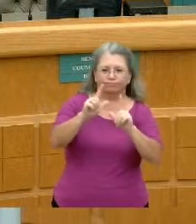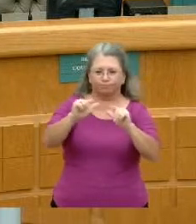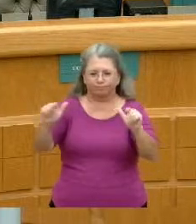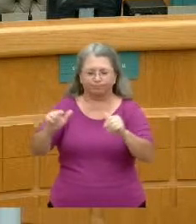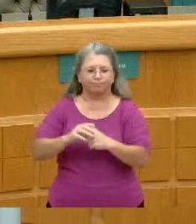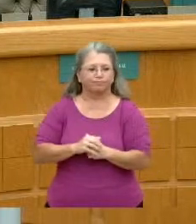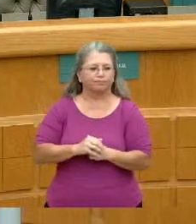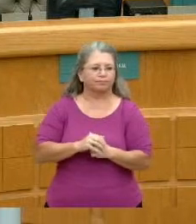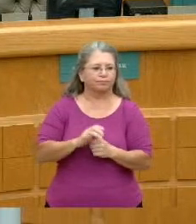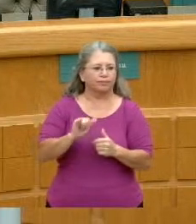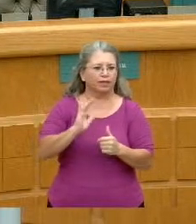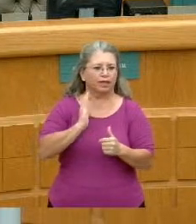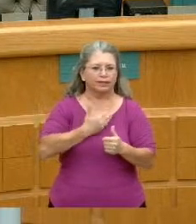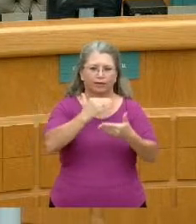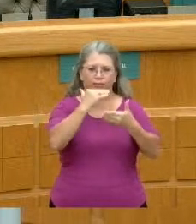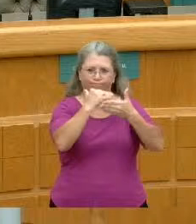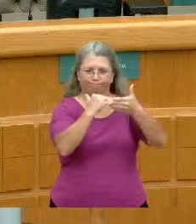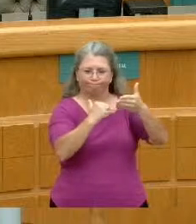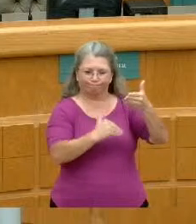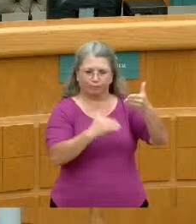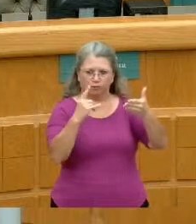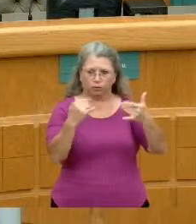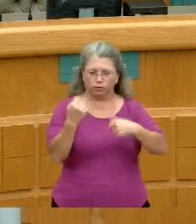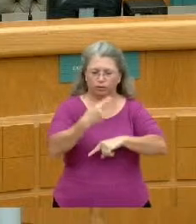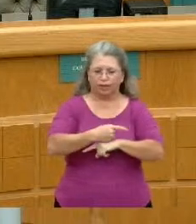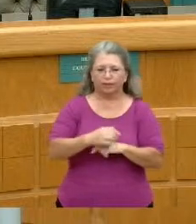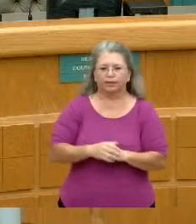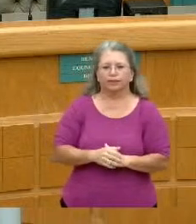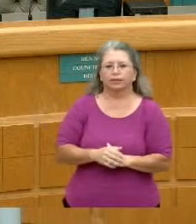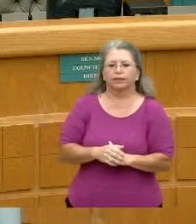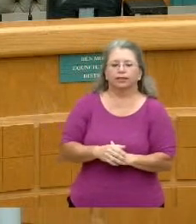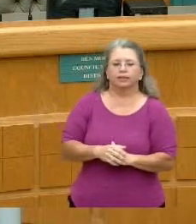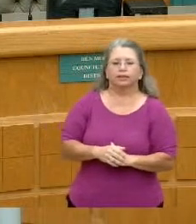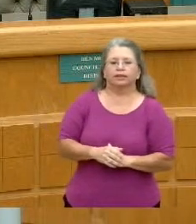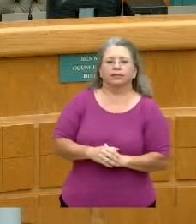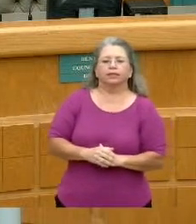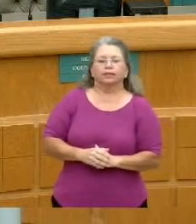Okay, so that's our lineup for today. Well,